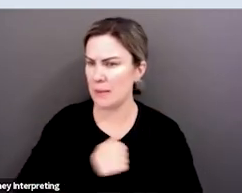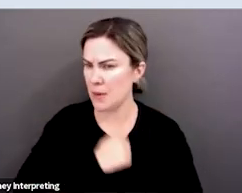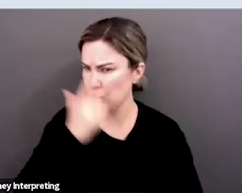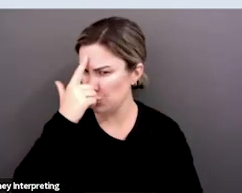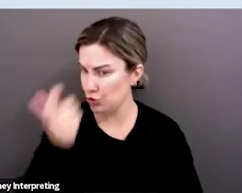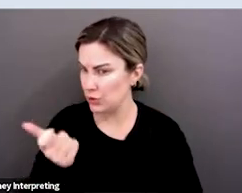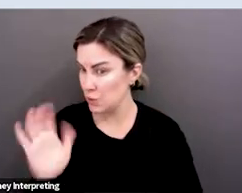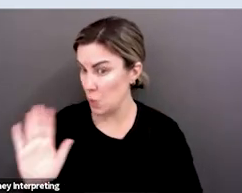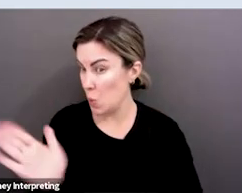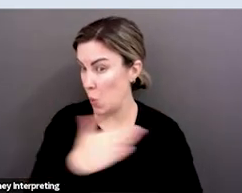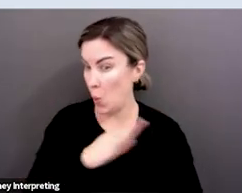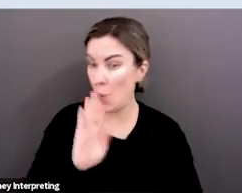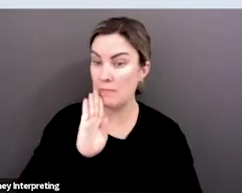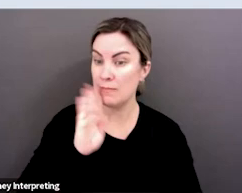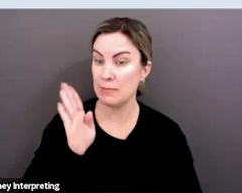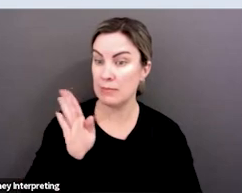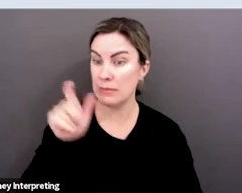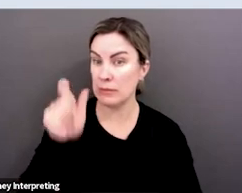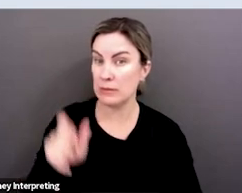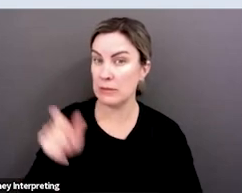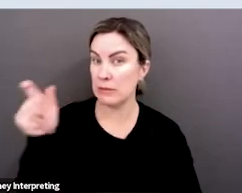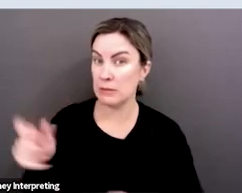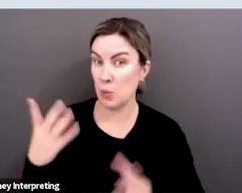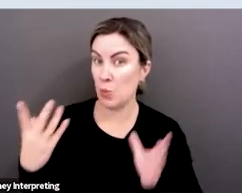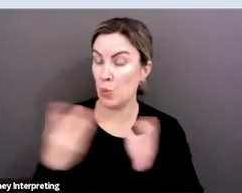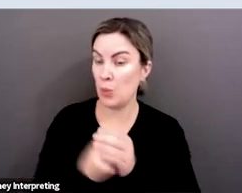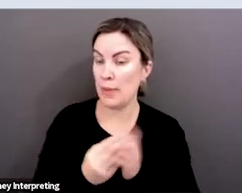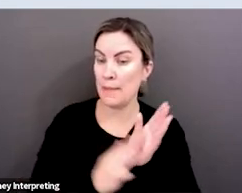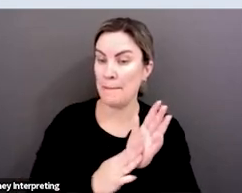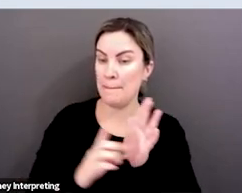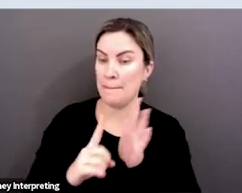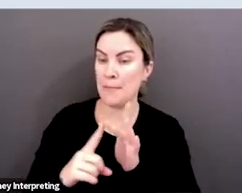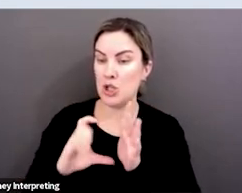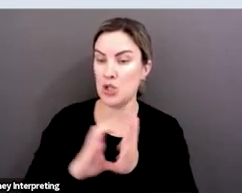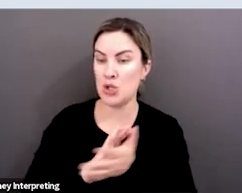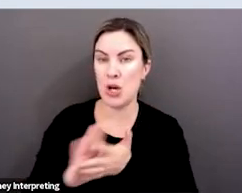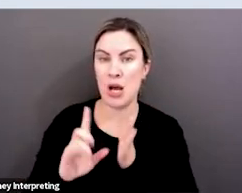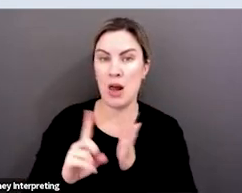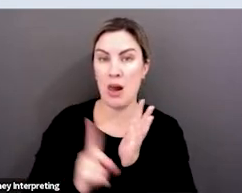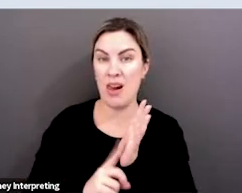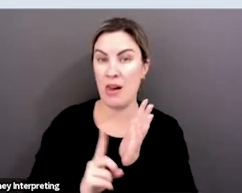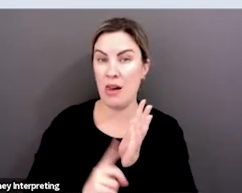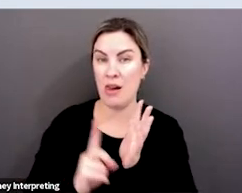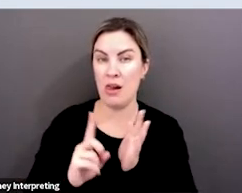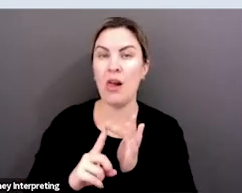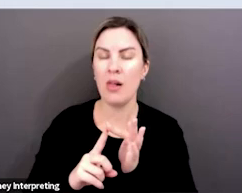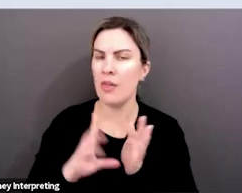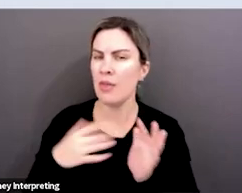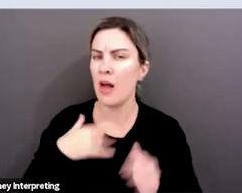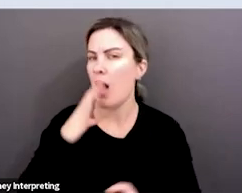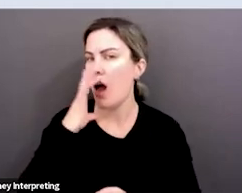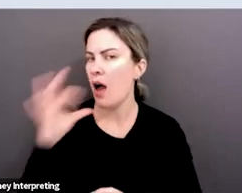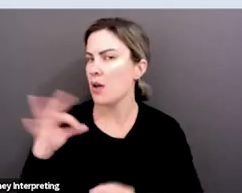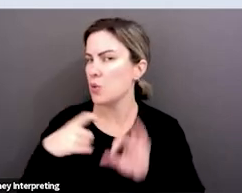come on as well, if we perhaps put all of the speakers back on screen. And then I'll ask some of the questions that are in the Q&A.